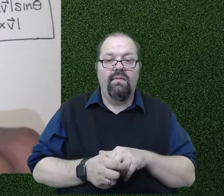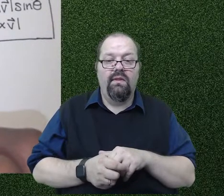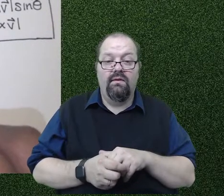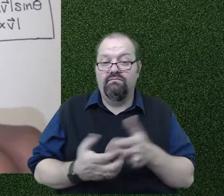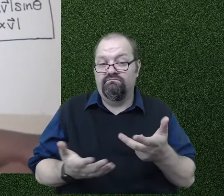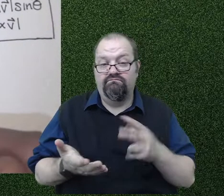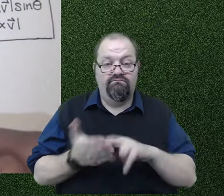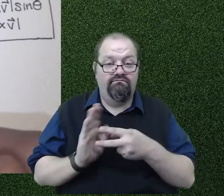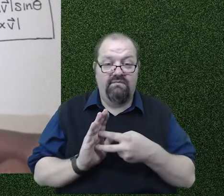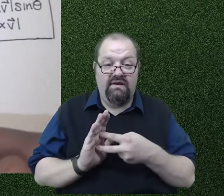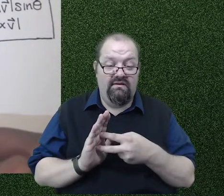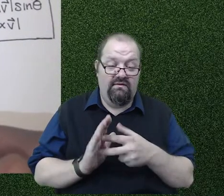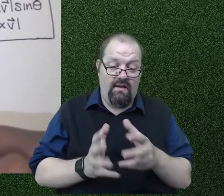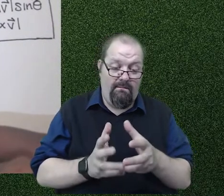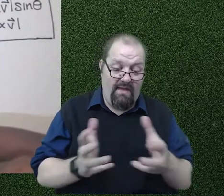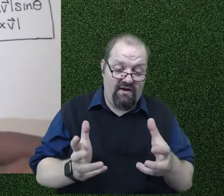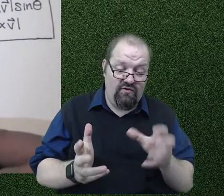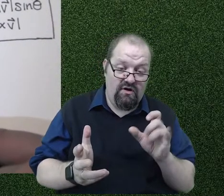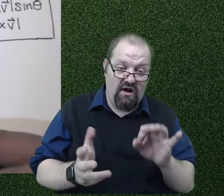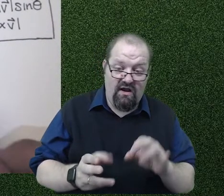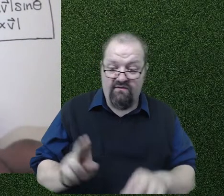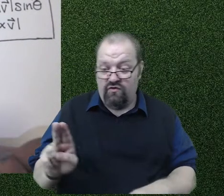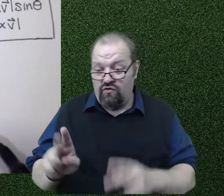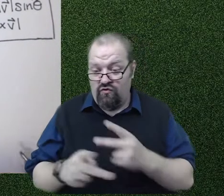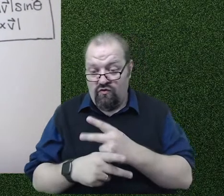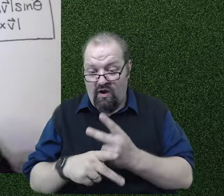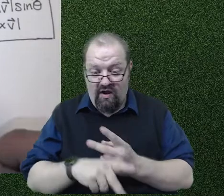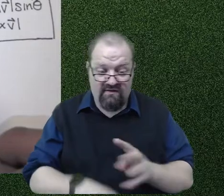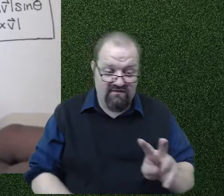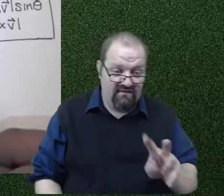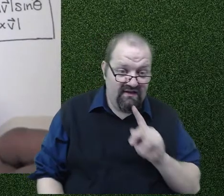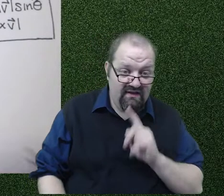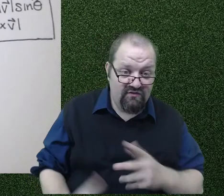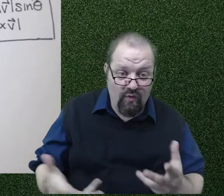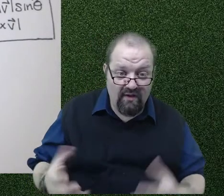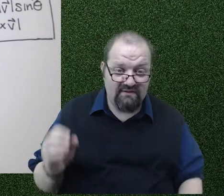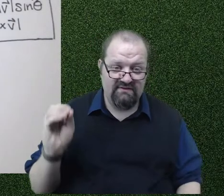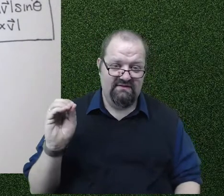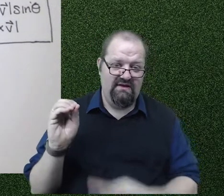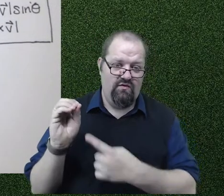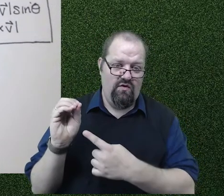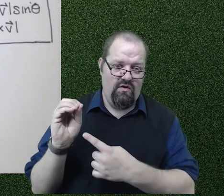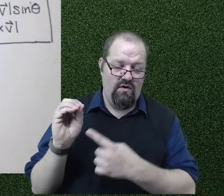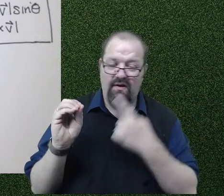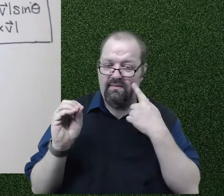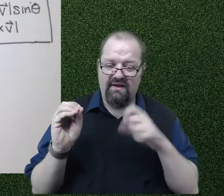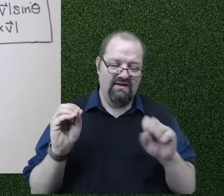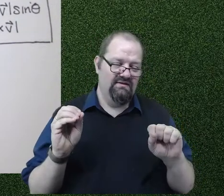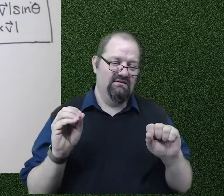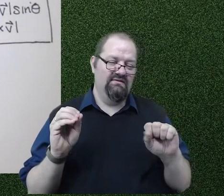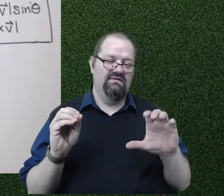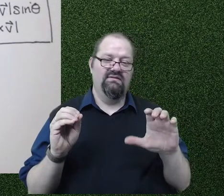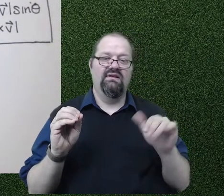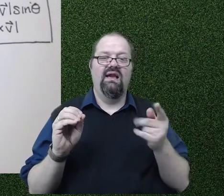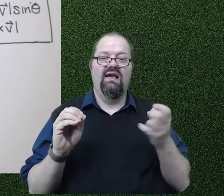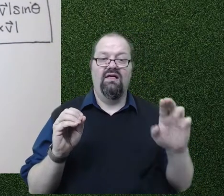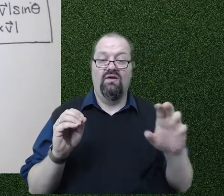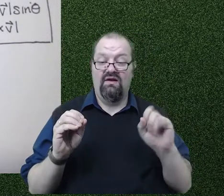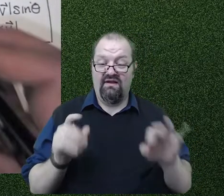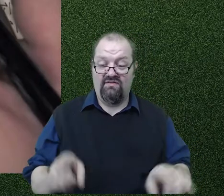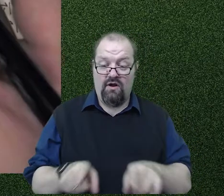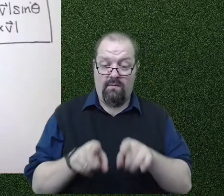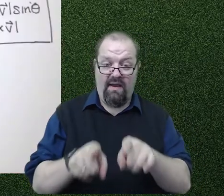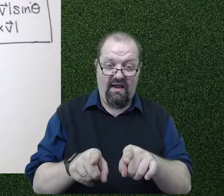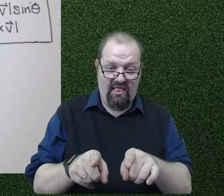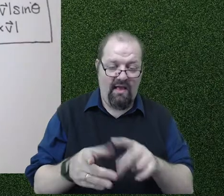then of course the magnitude of U cross V is going to be zero. It's a scalar, because if they're parallel, well,